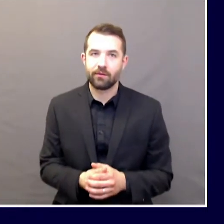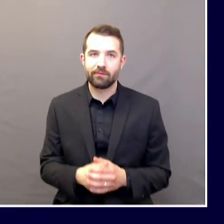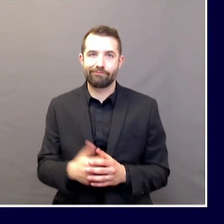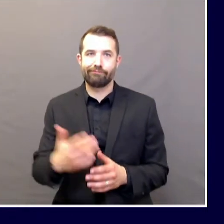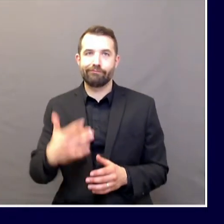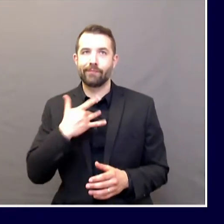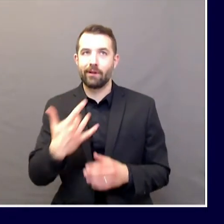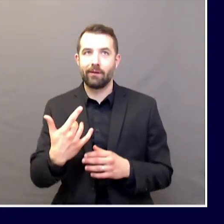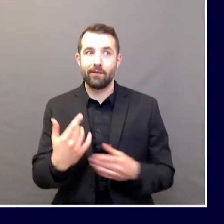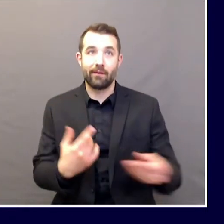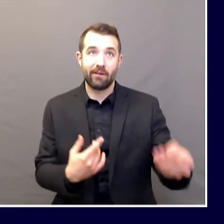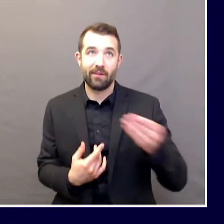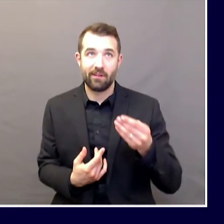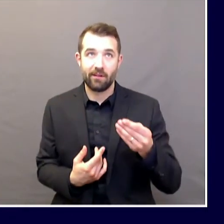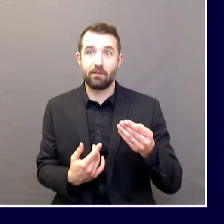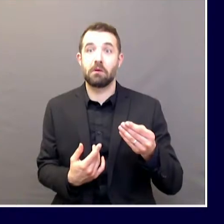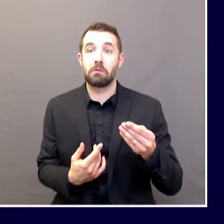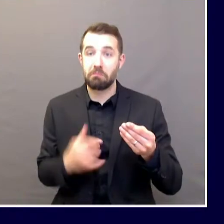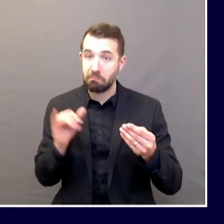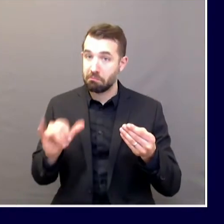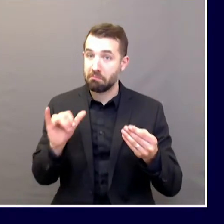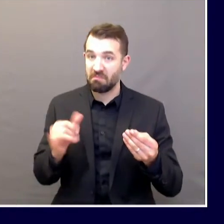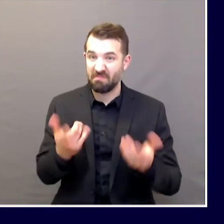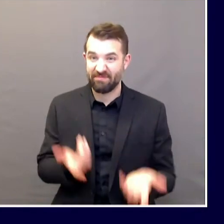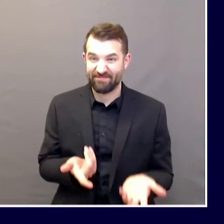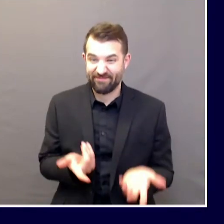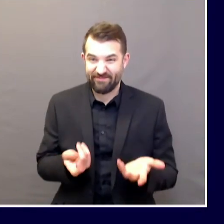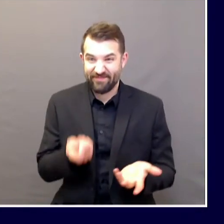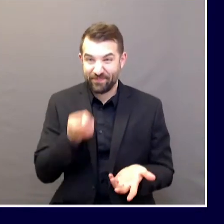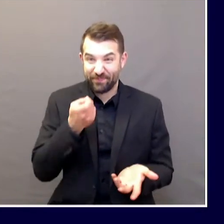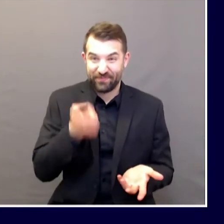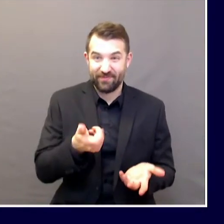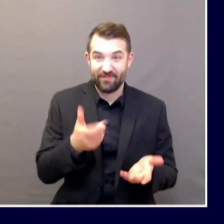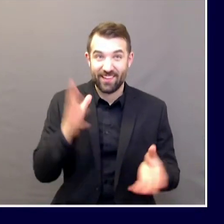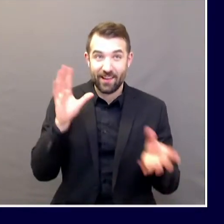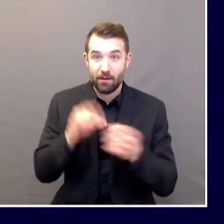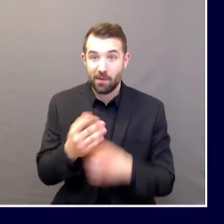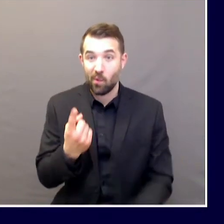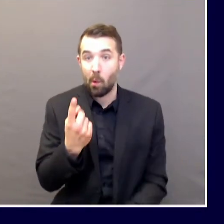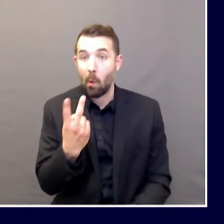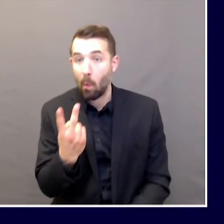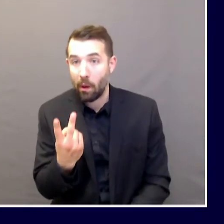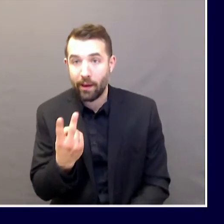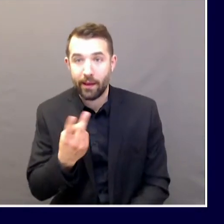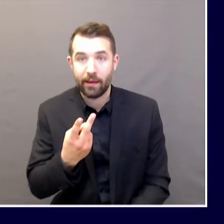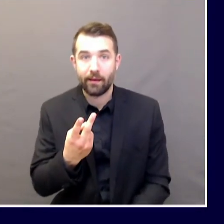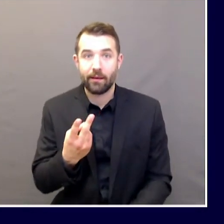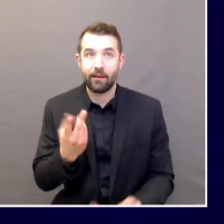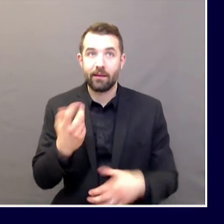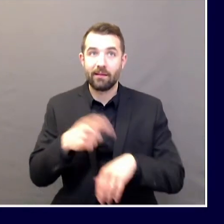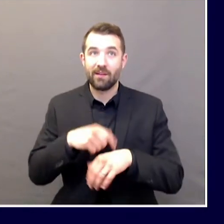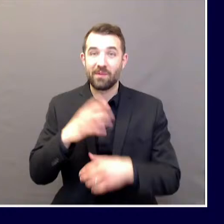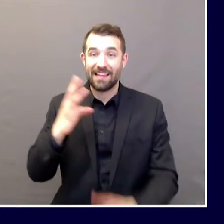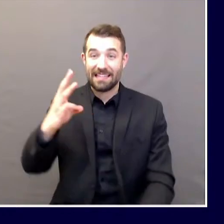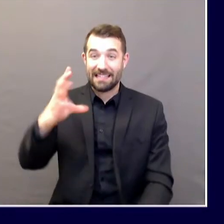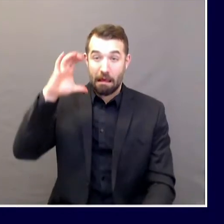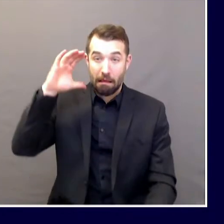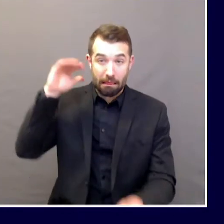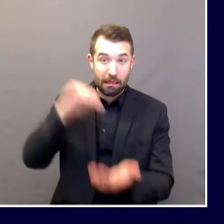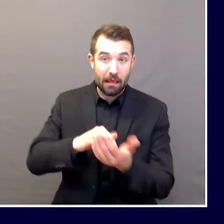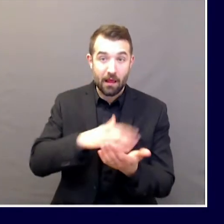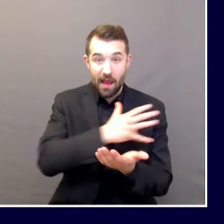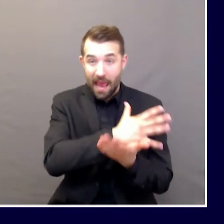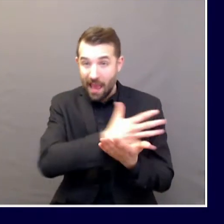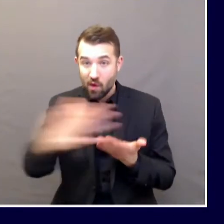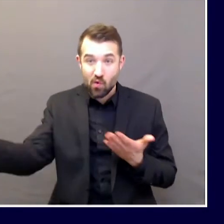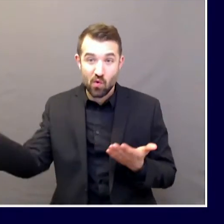talking a couple of times, over 600,000 shots. Okay, that's great. Can